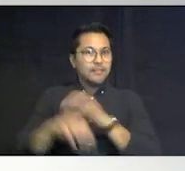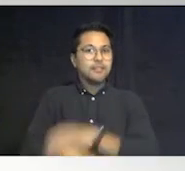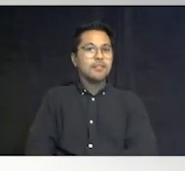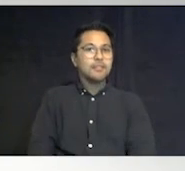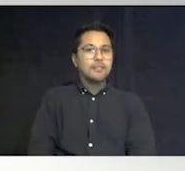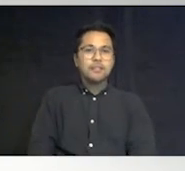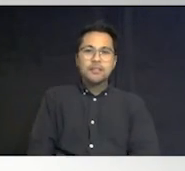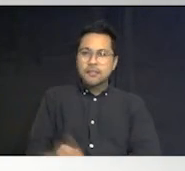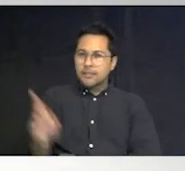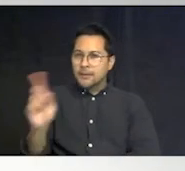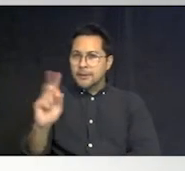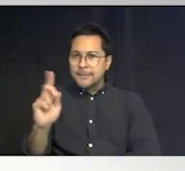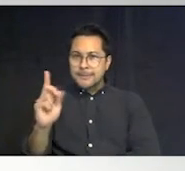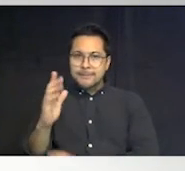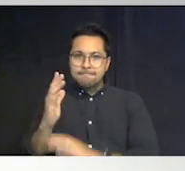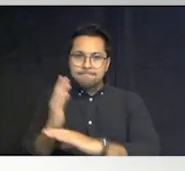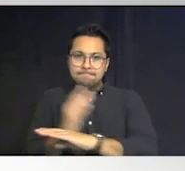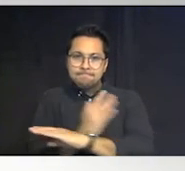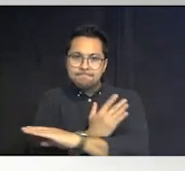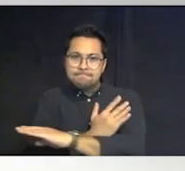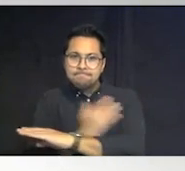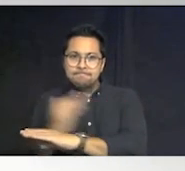Where is that continuum?